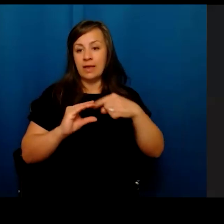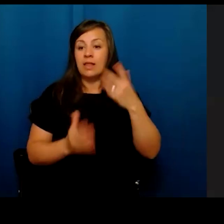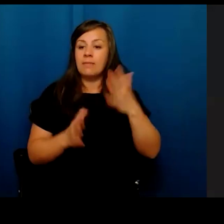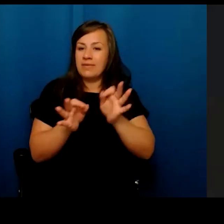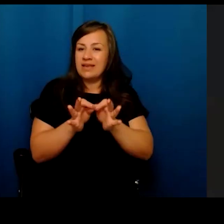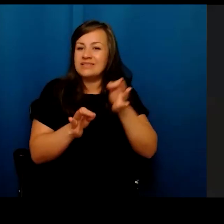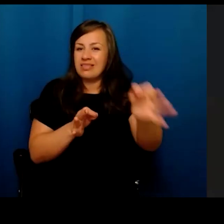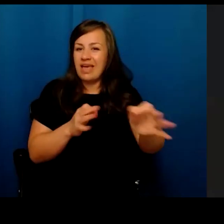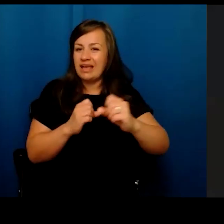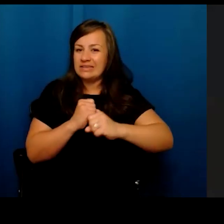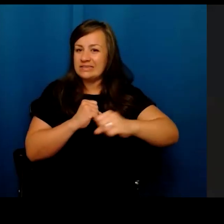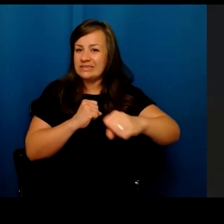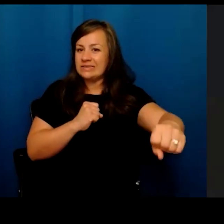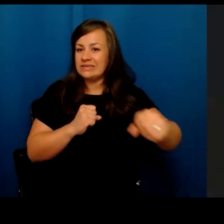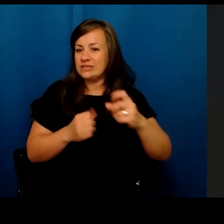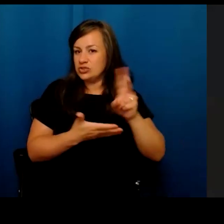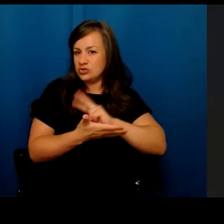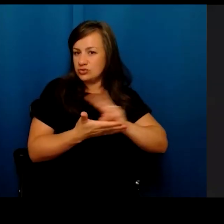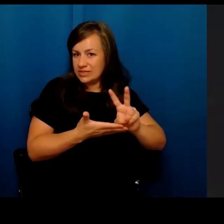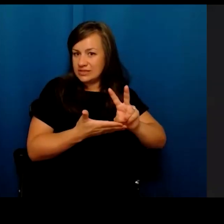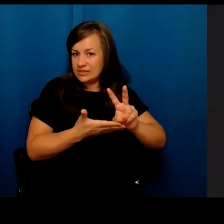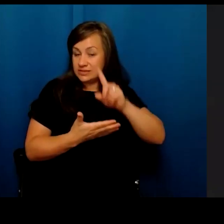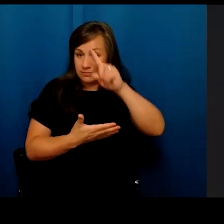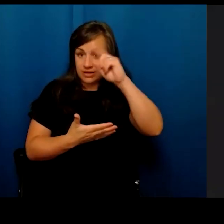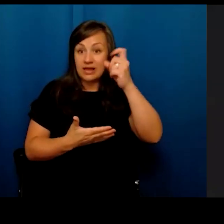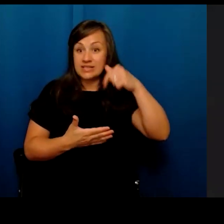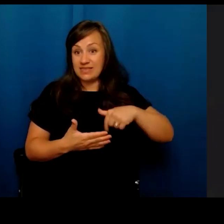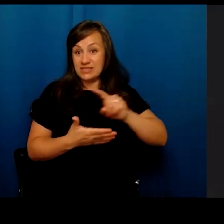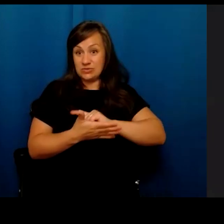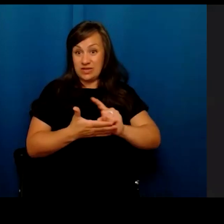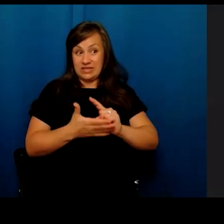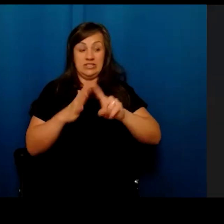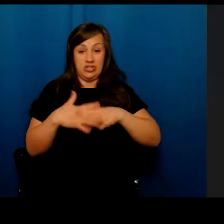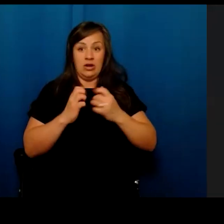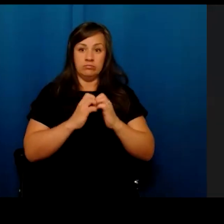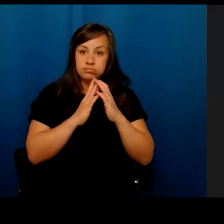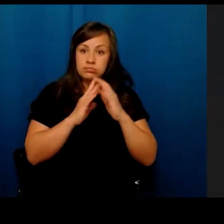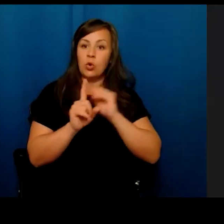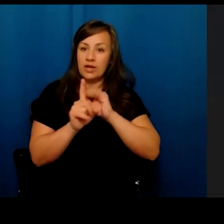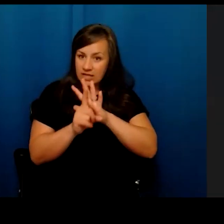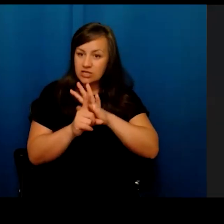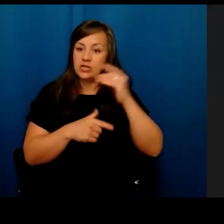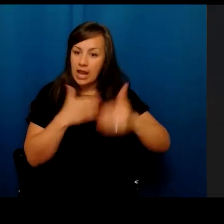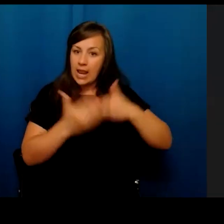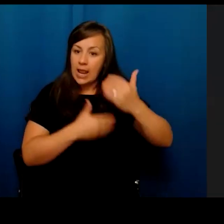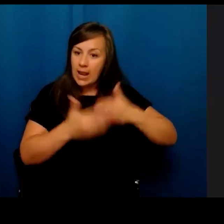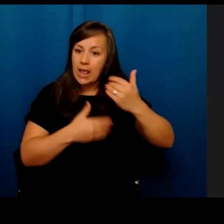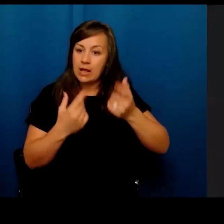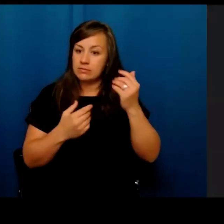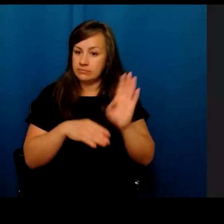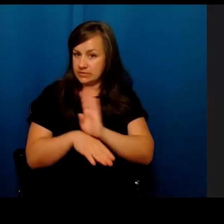little slow over the next 2 weeks because people in my department are helping with orientation as well as